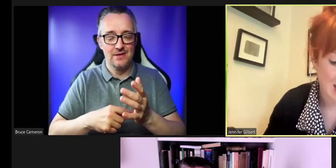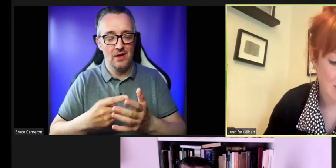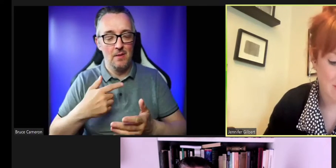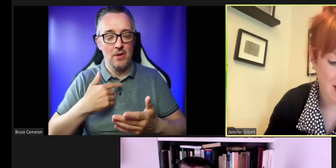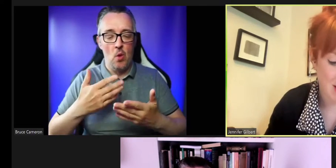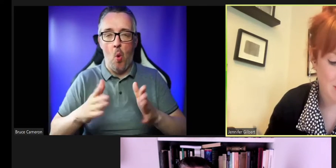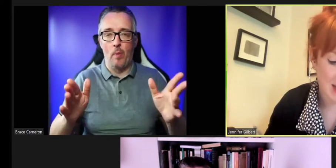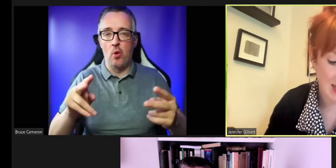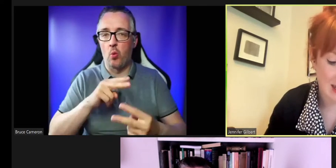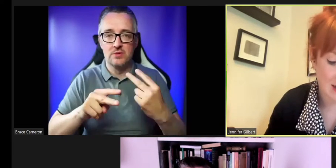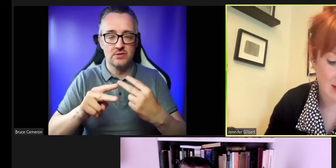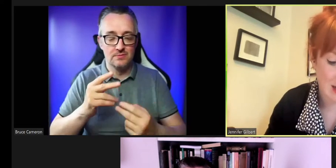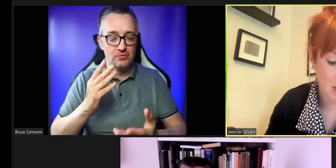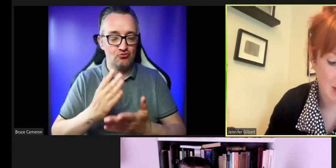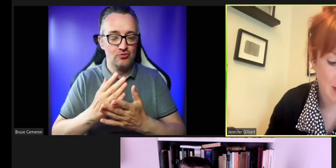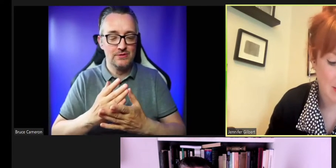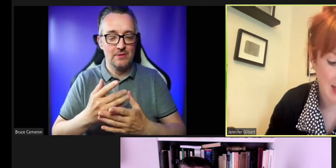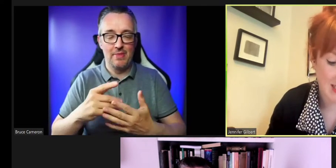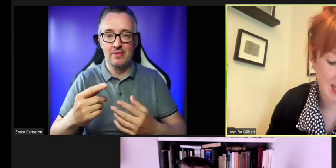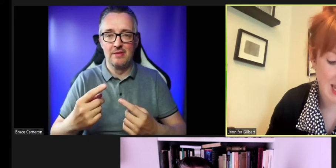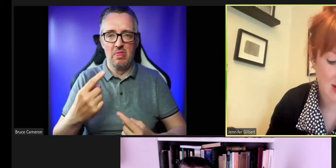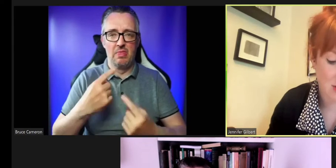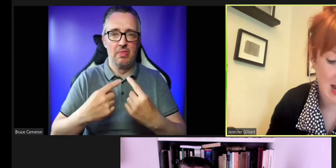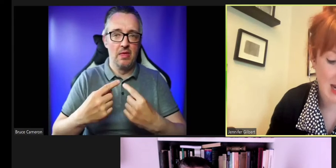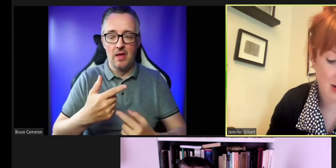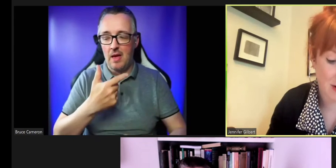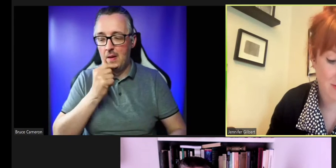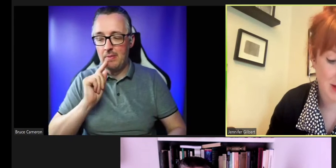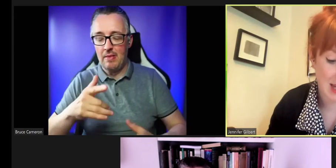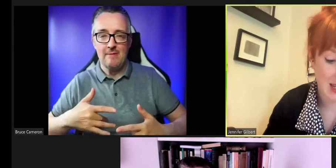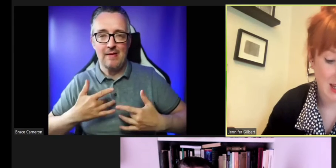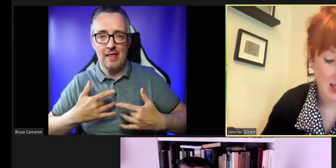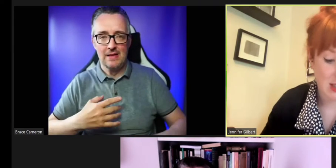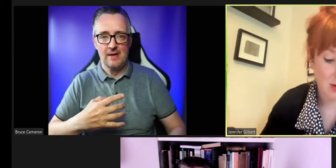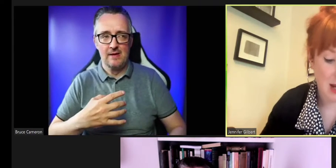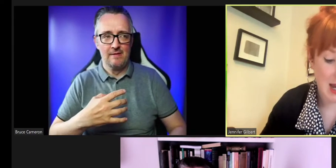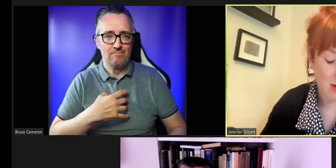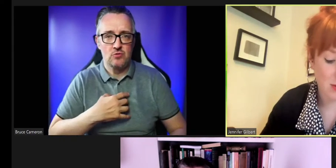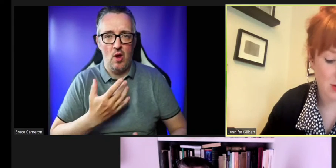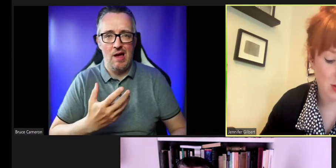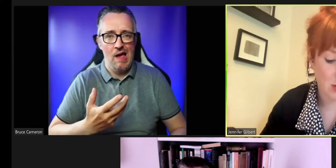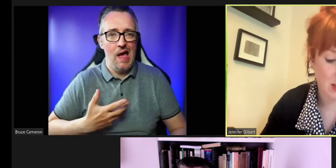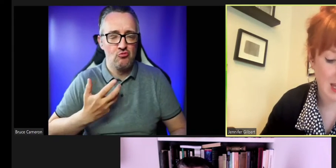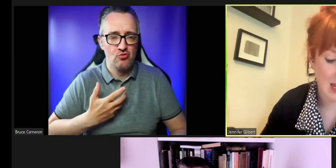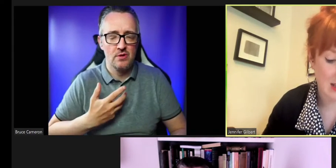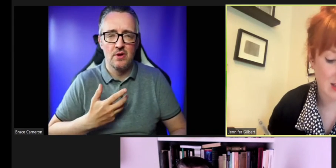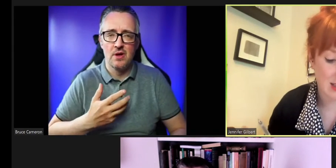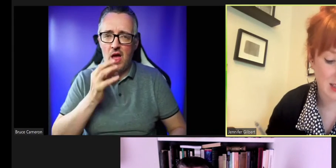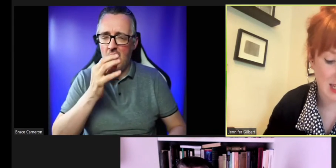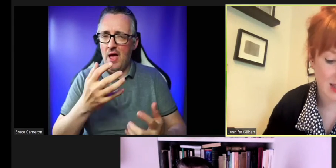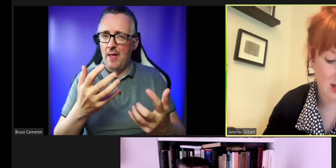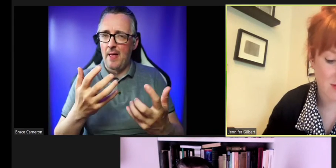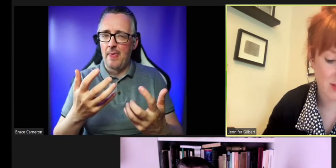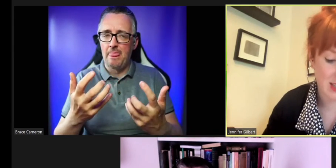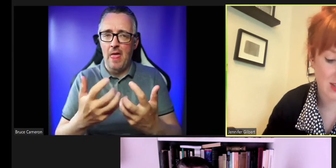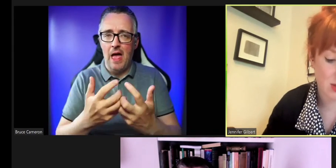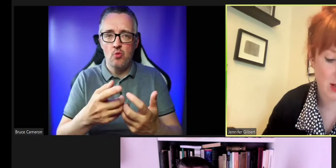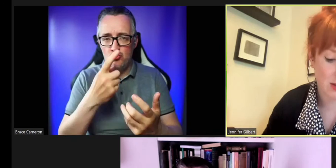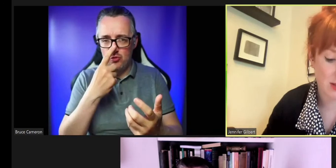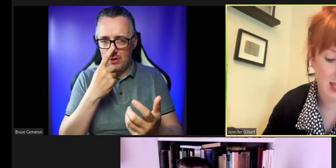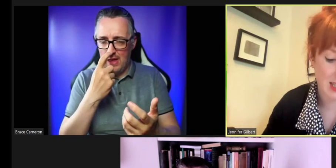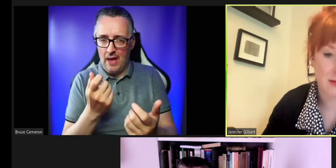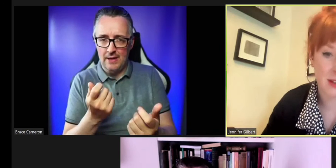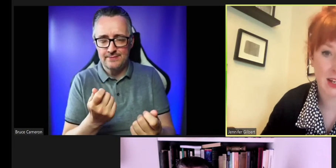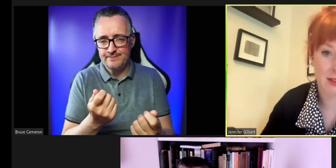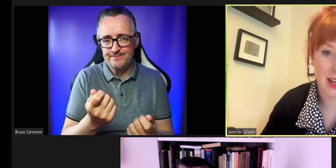autistic. I've been very belittled and people appear scared or angry of me. So how would you say to steer the conversation